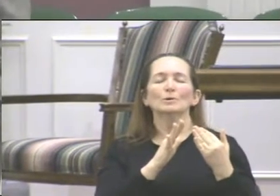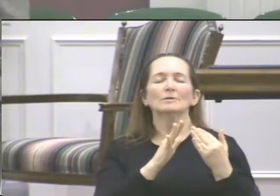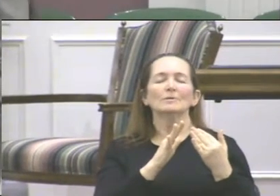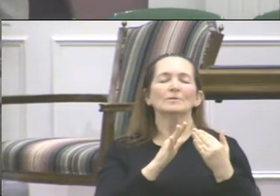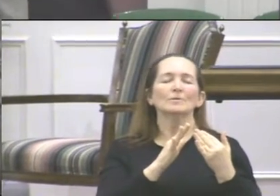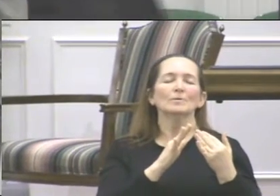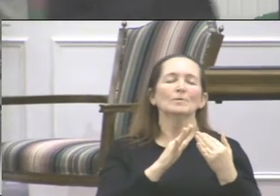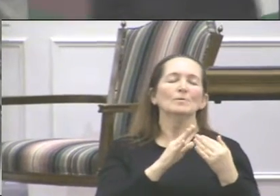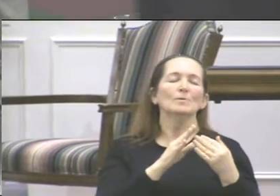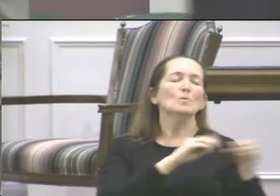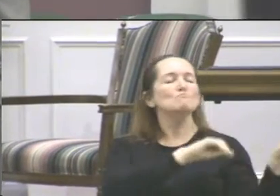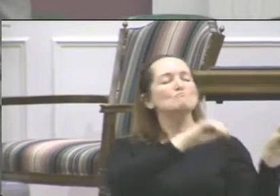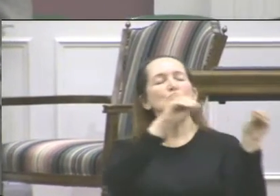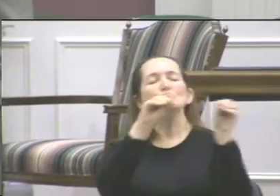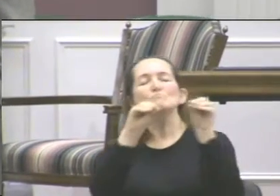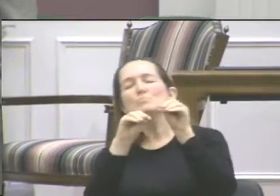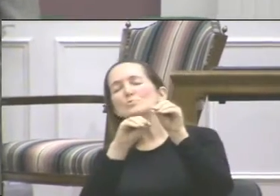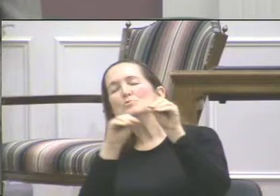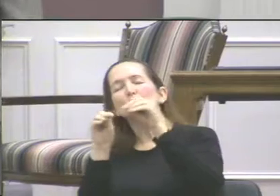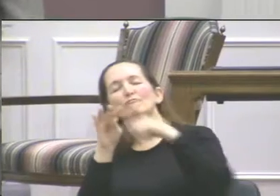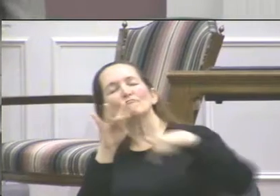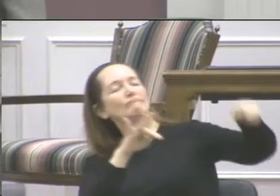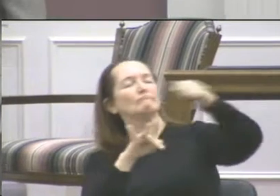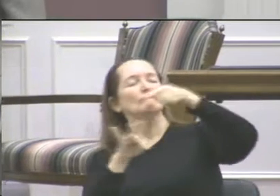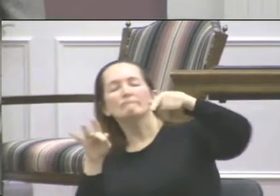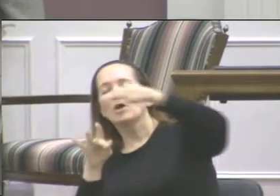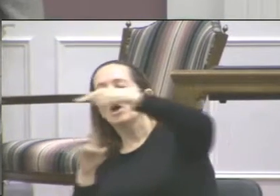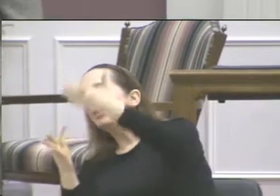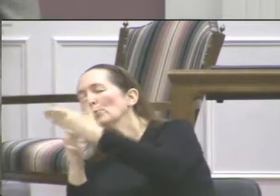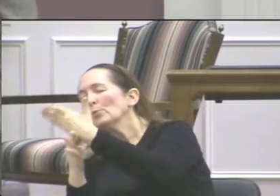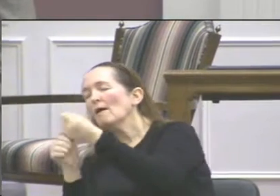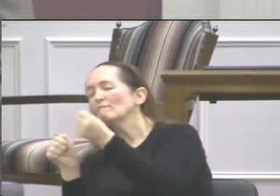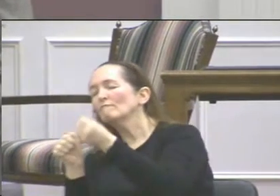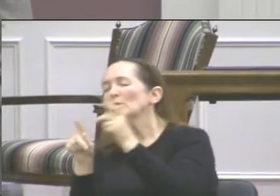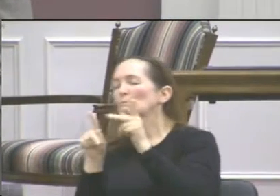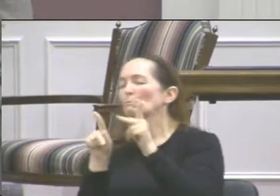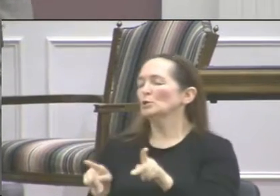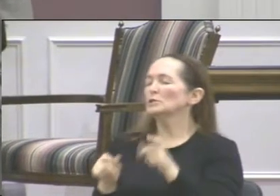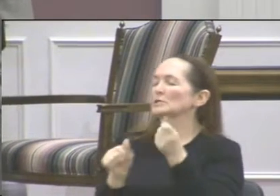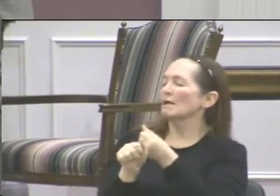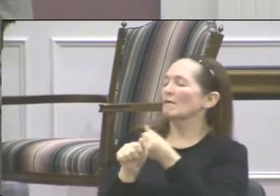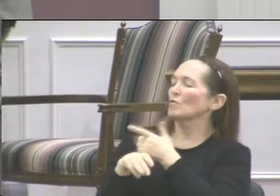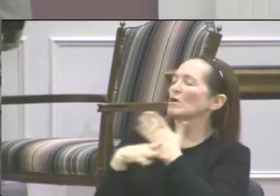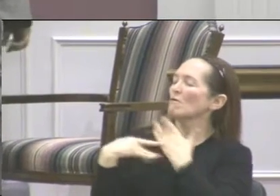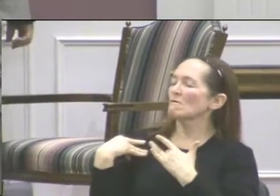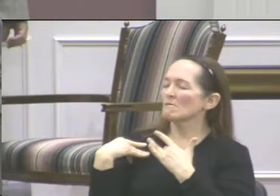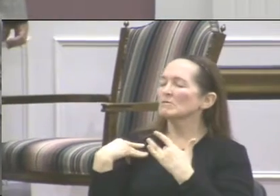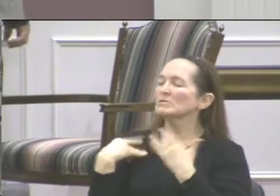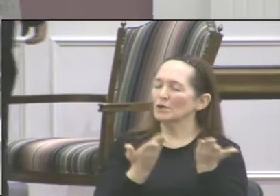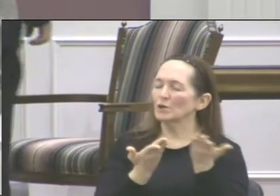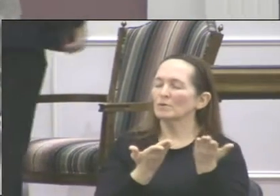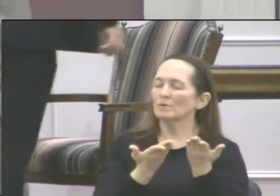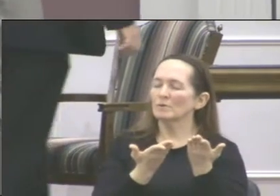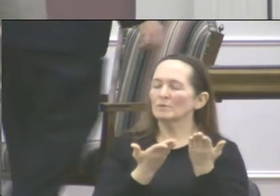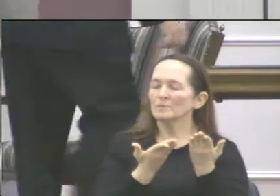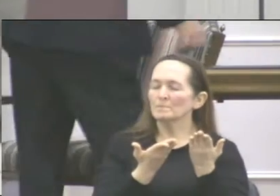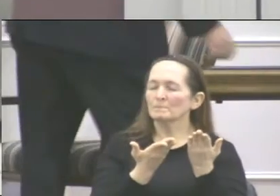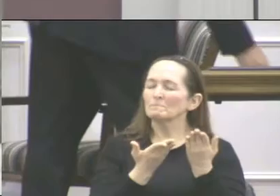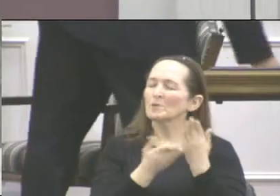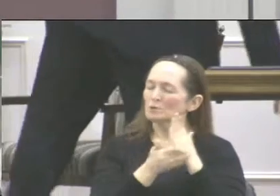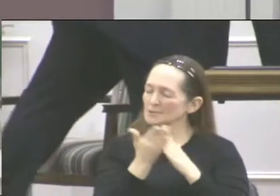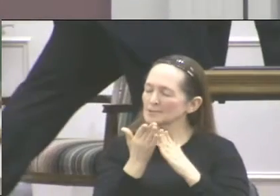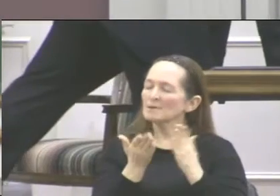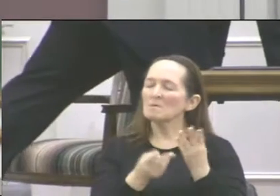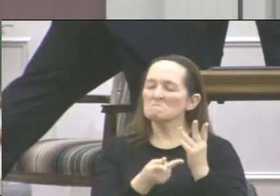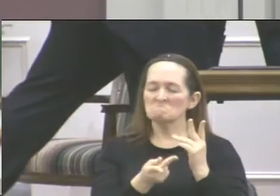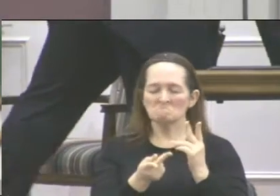the auditorium. Every individual here, through every heart present. Lord, there are some who